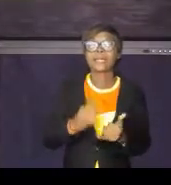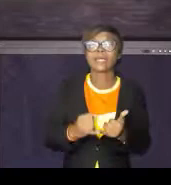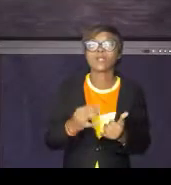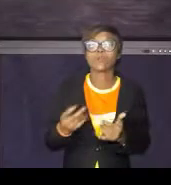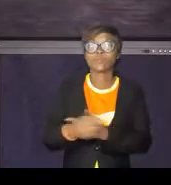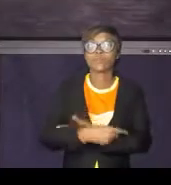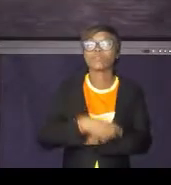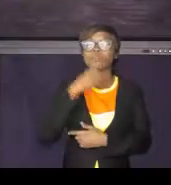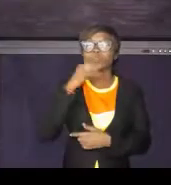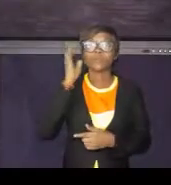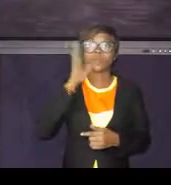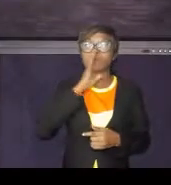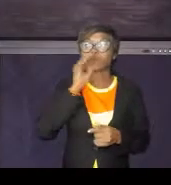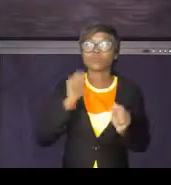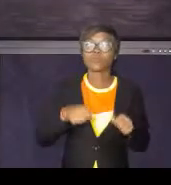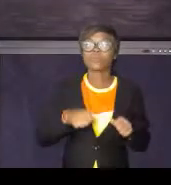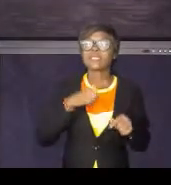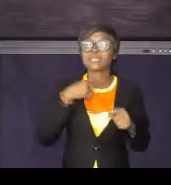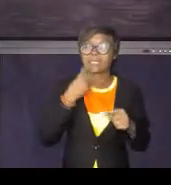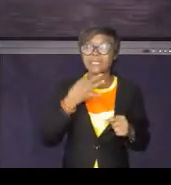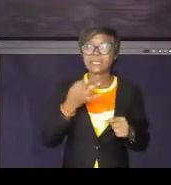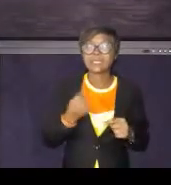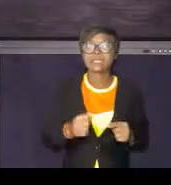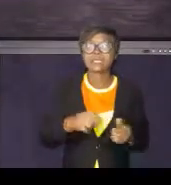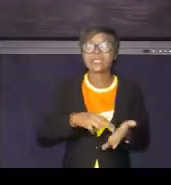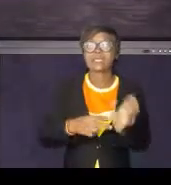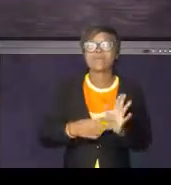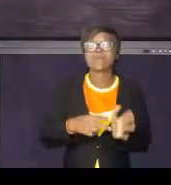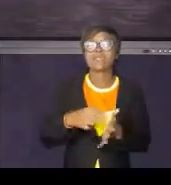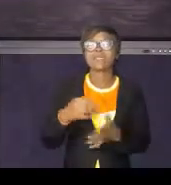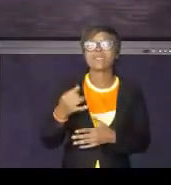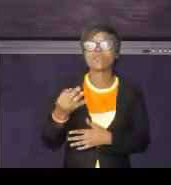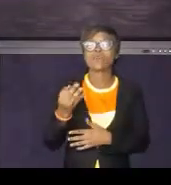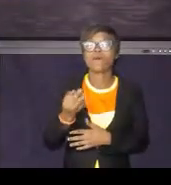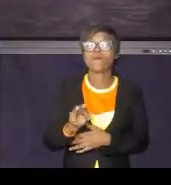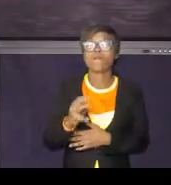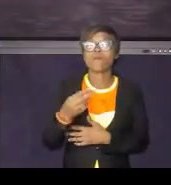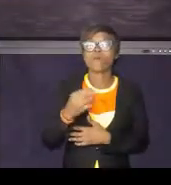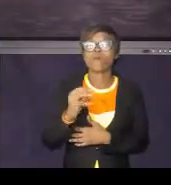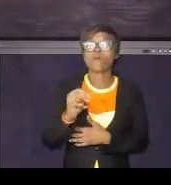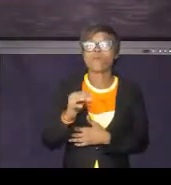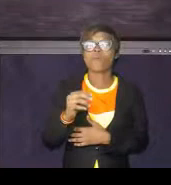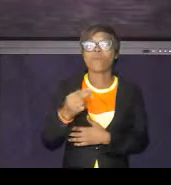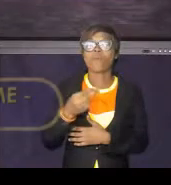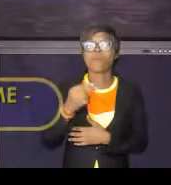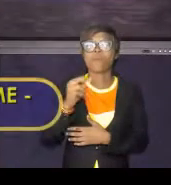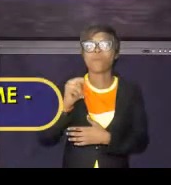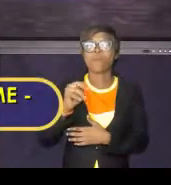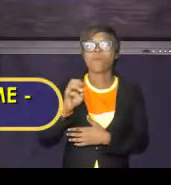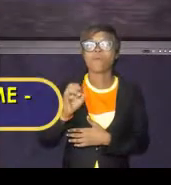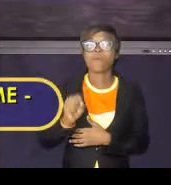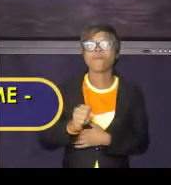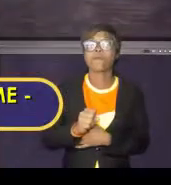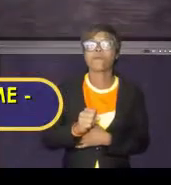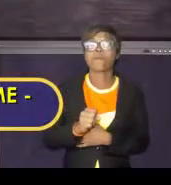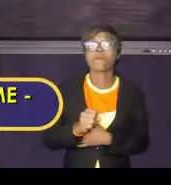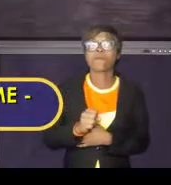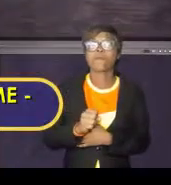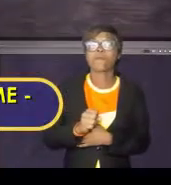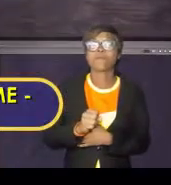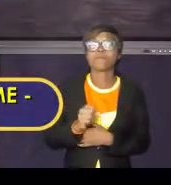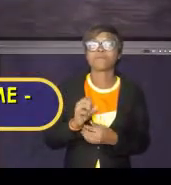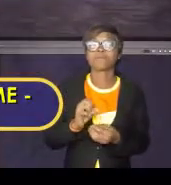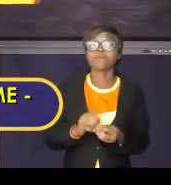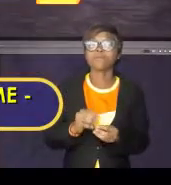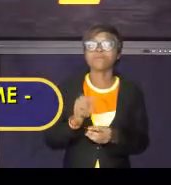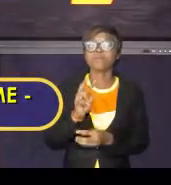able to say the meaning of homophones, just like you did in the first part, in the lesson of the